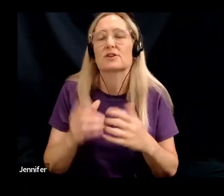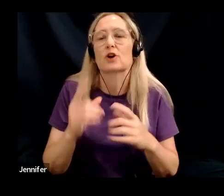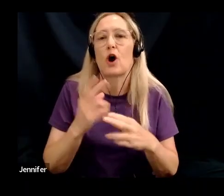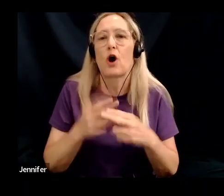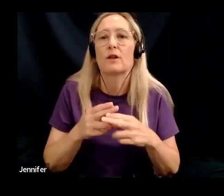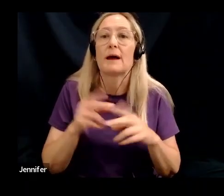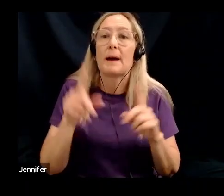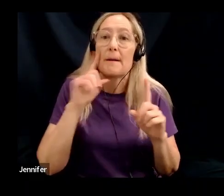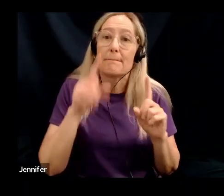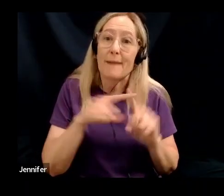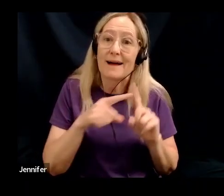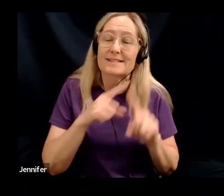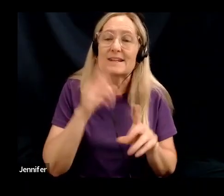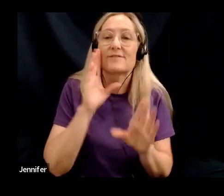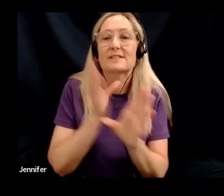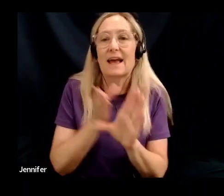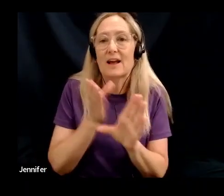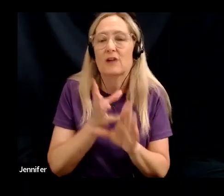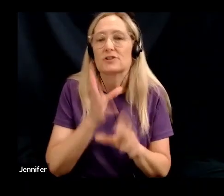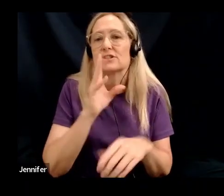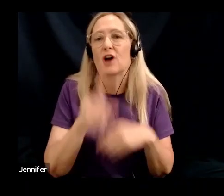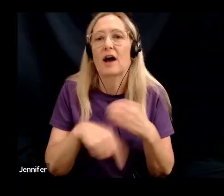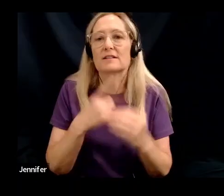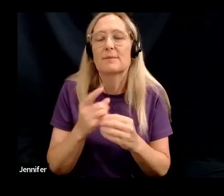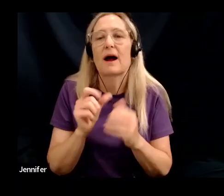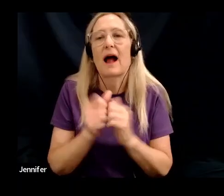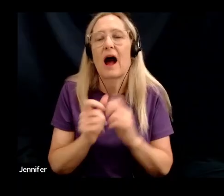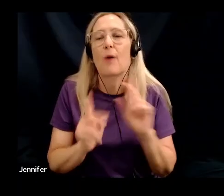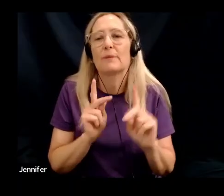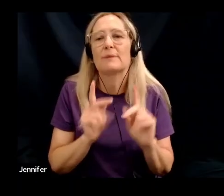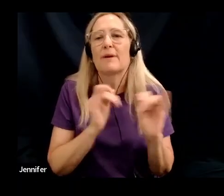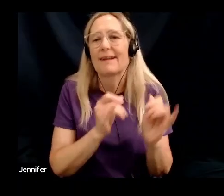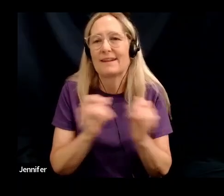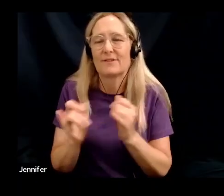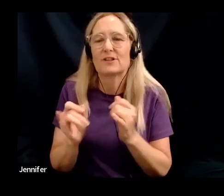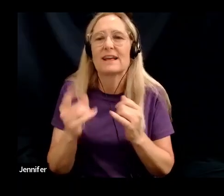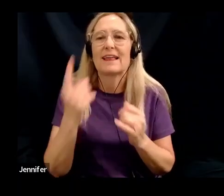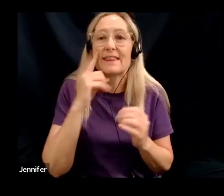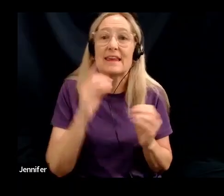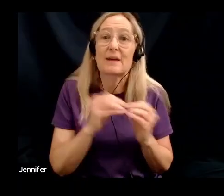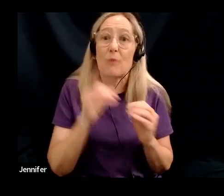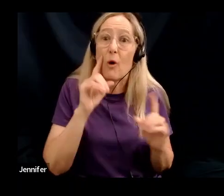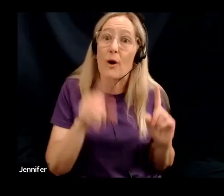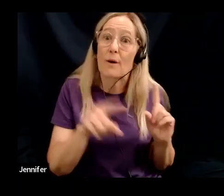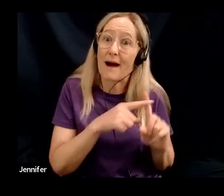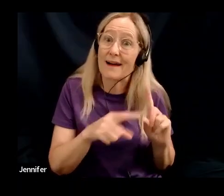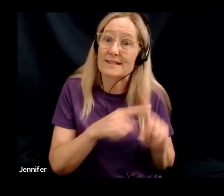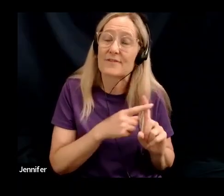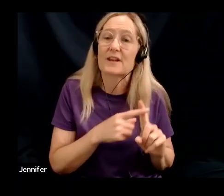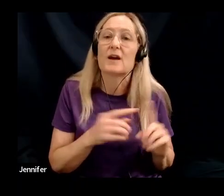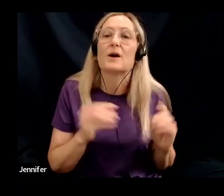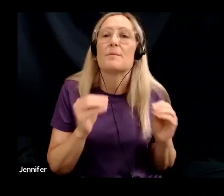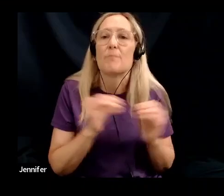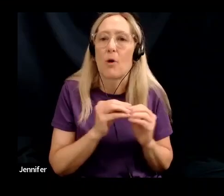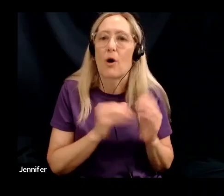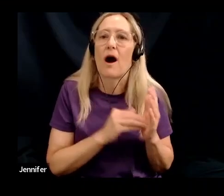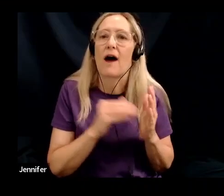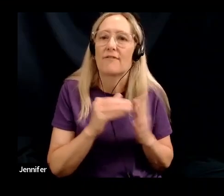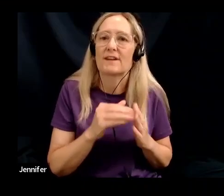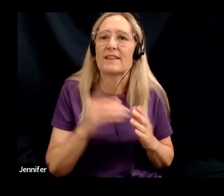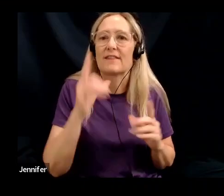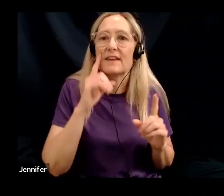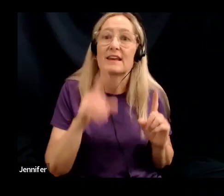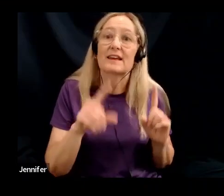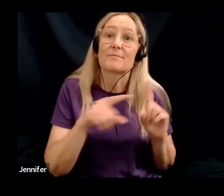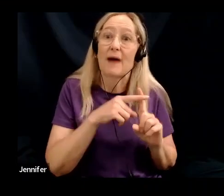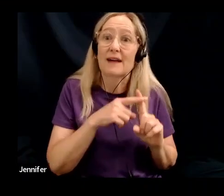Psychology, and it really just talks about how individuals that think more positively or are more optimistic tend to